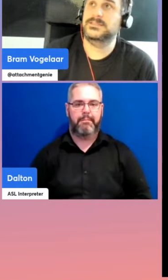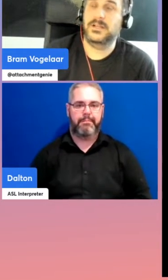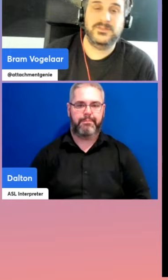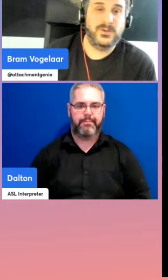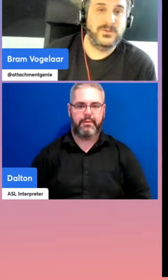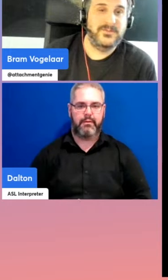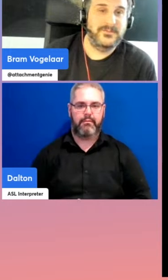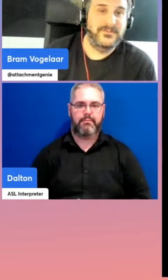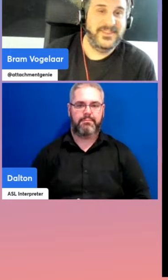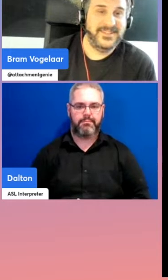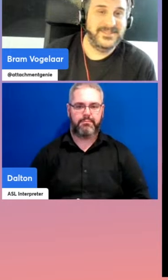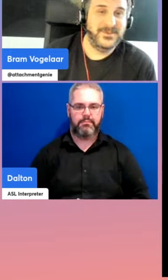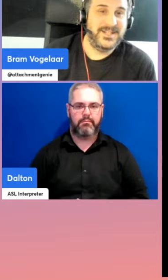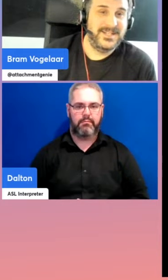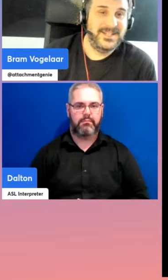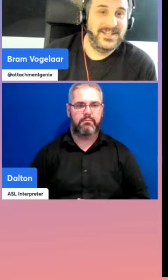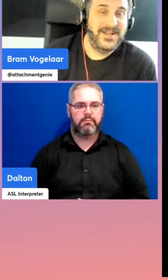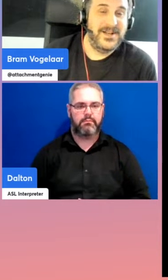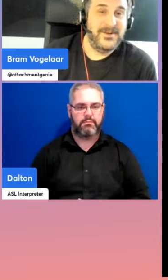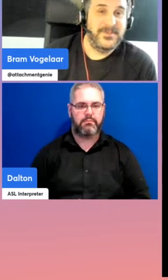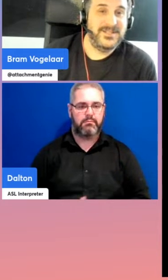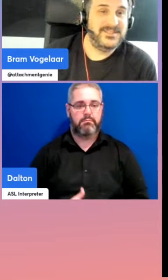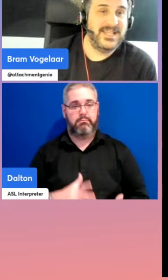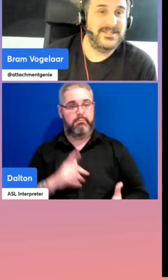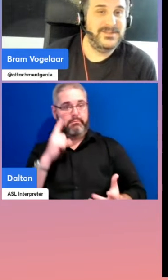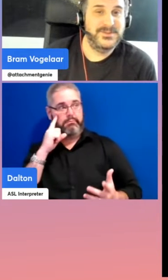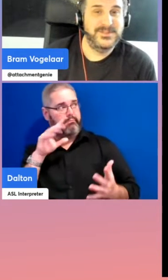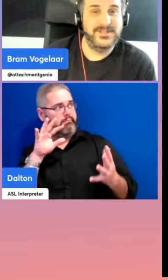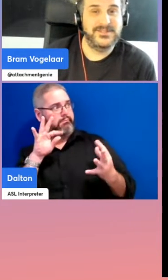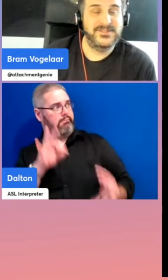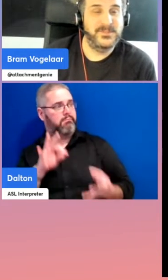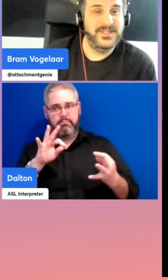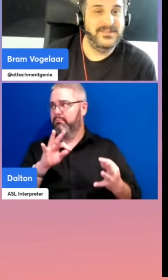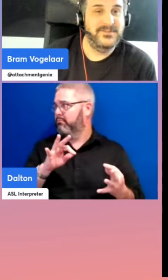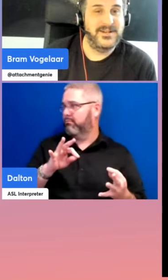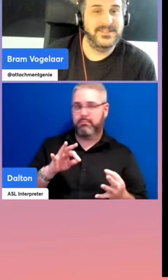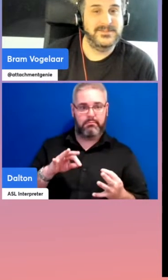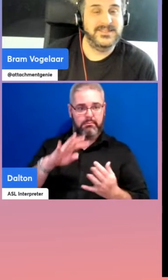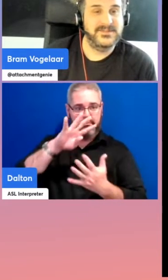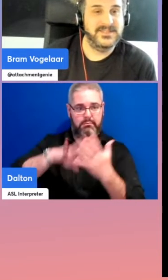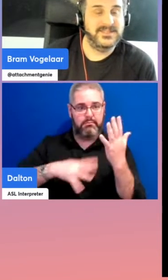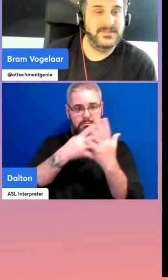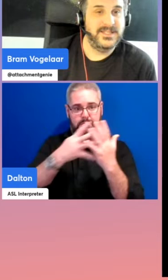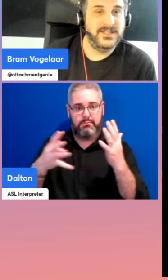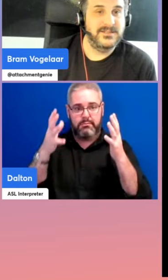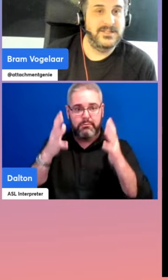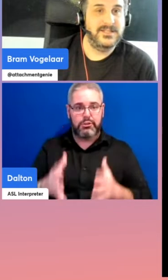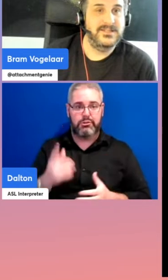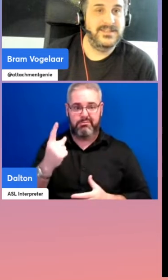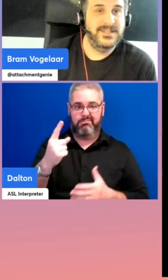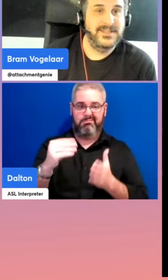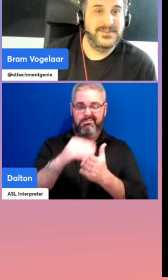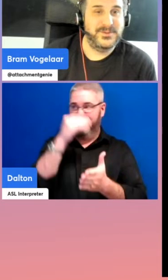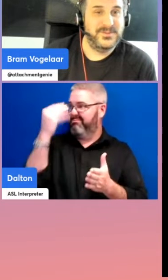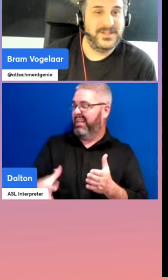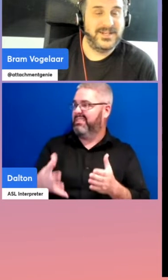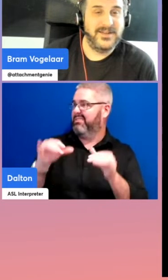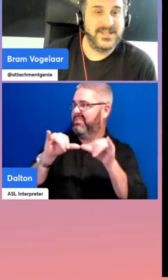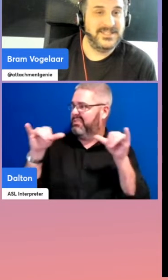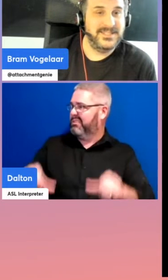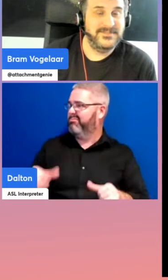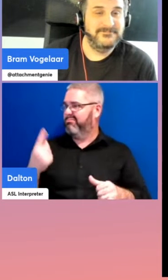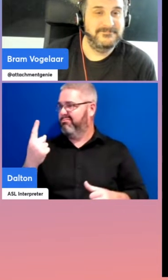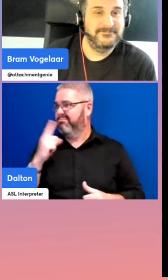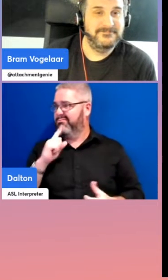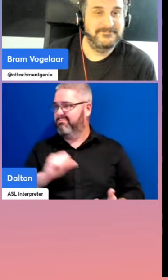Right, it sounds all nice and well, but your scheduler should not just be a very expensive systemd, right? So far,